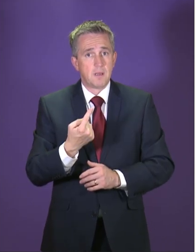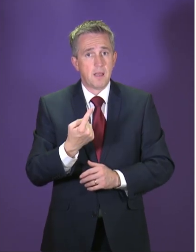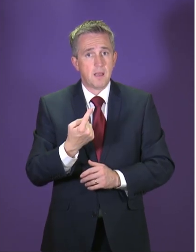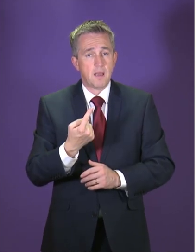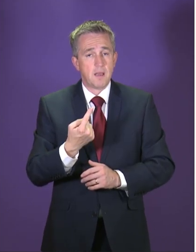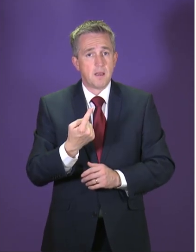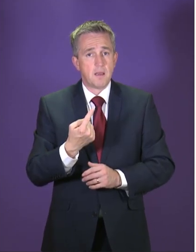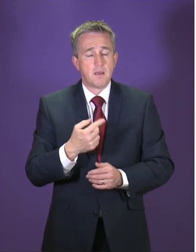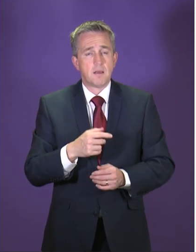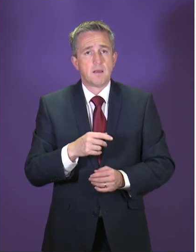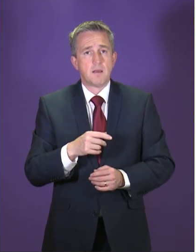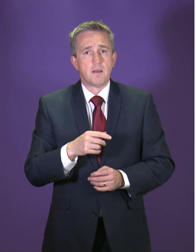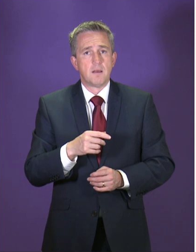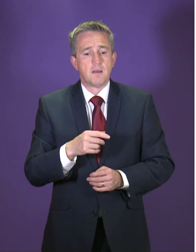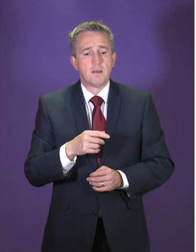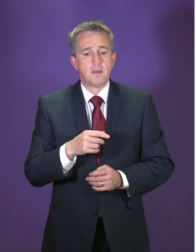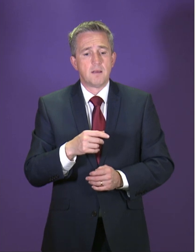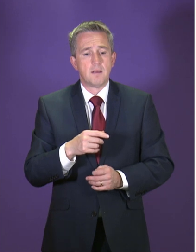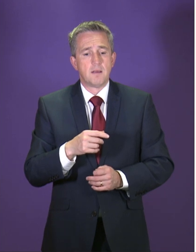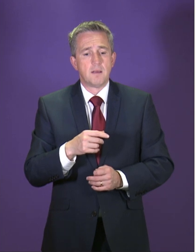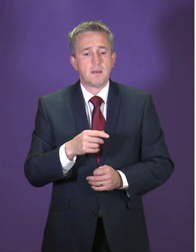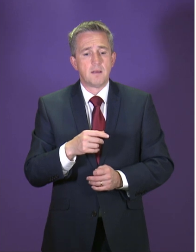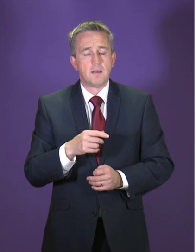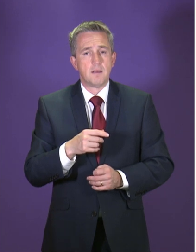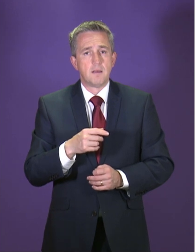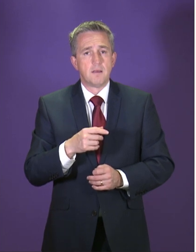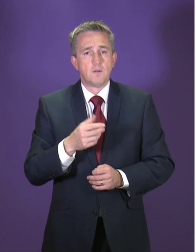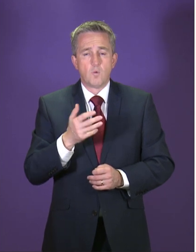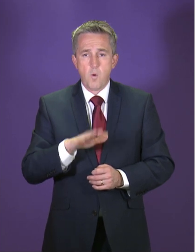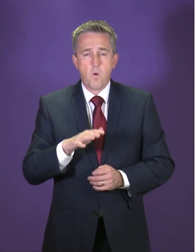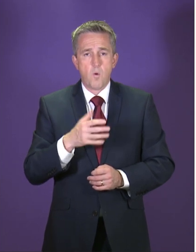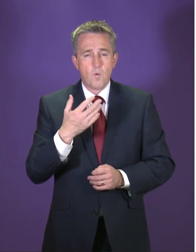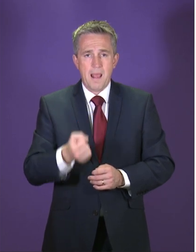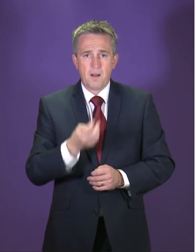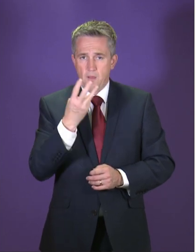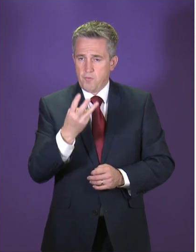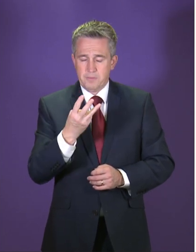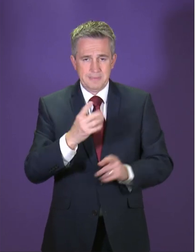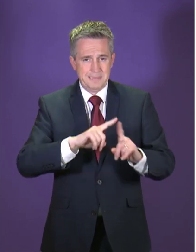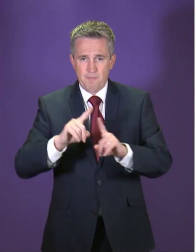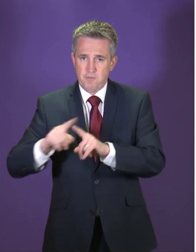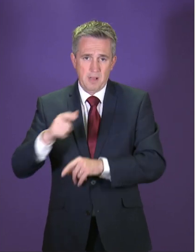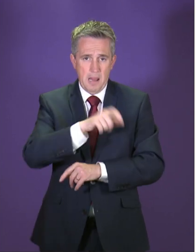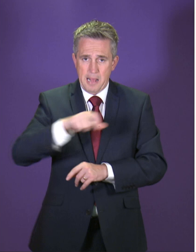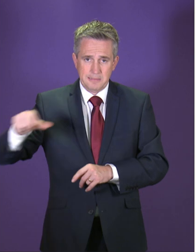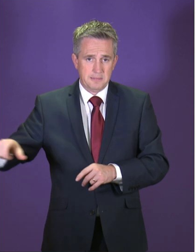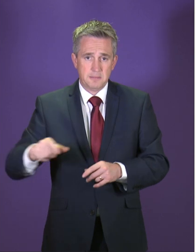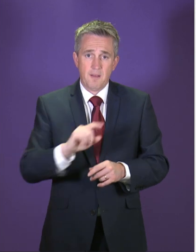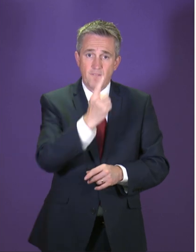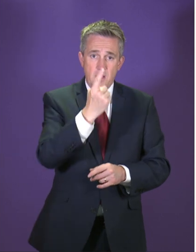so much chance, but we were three very, very different clients. The shed